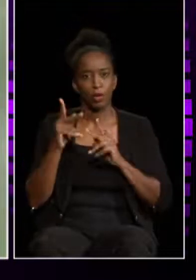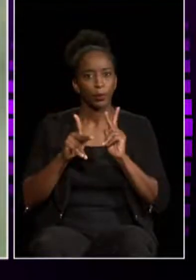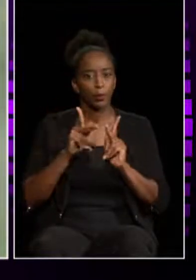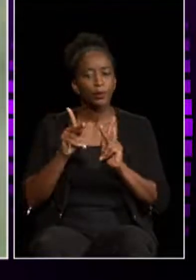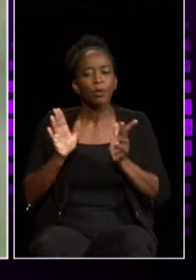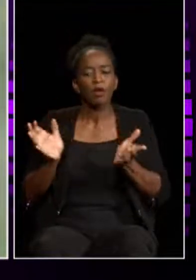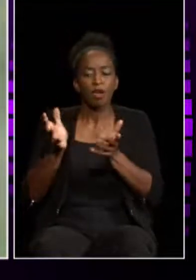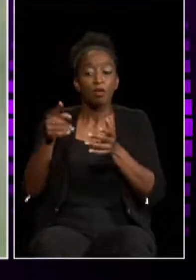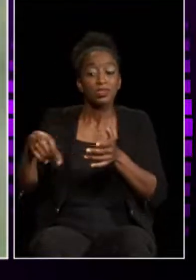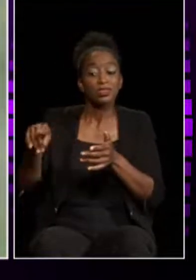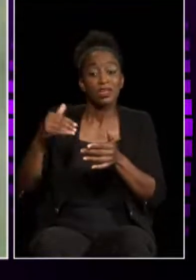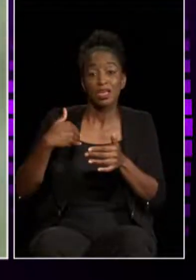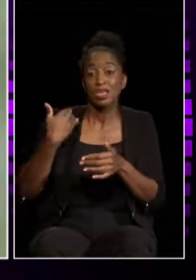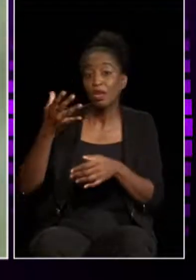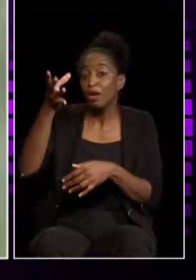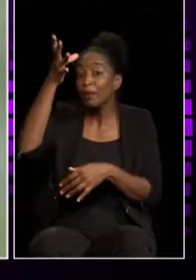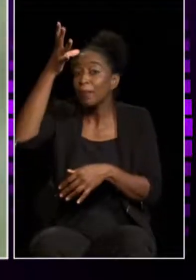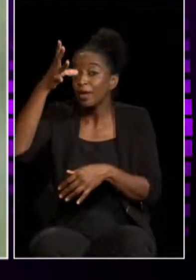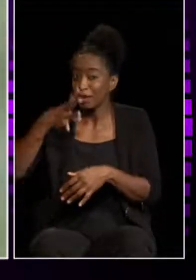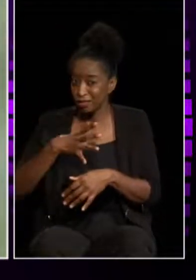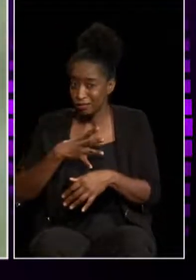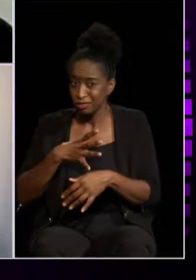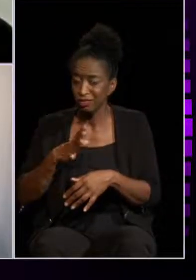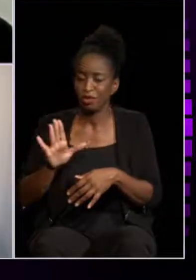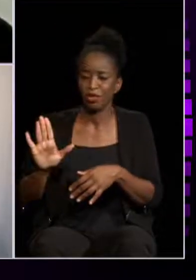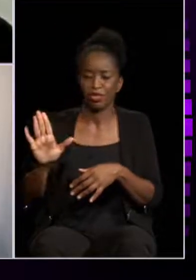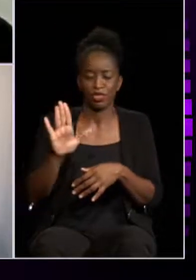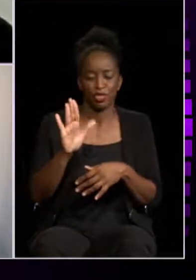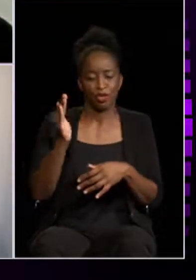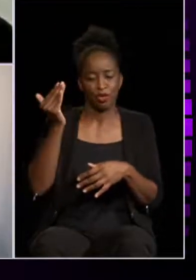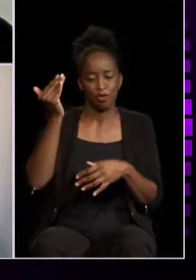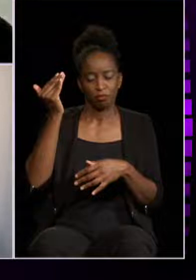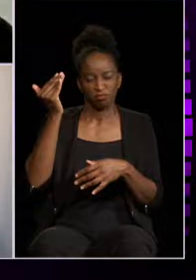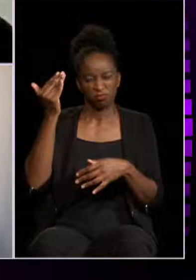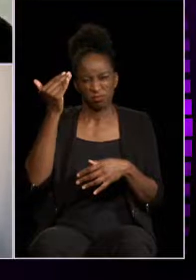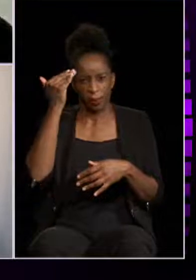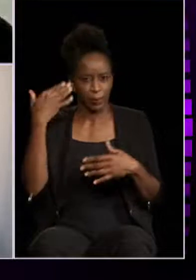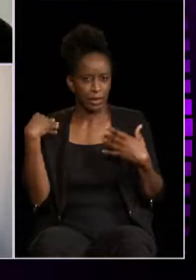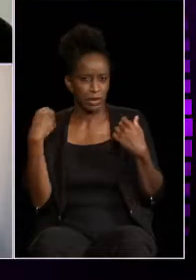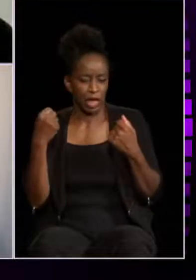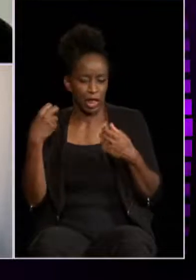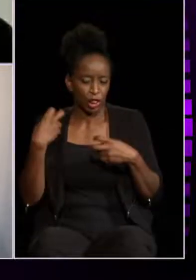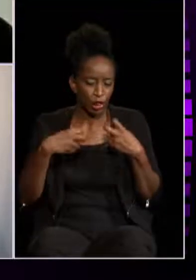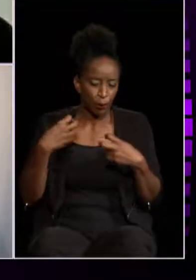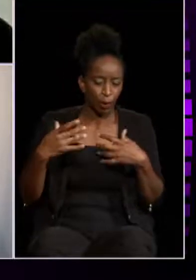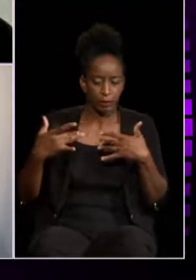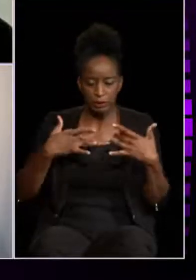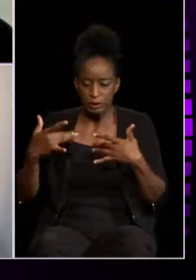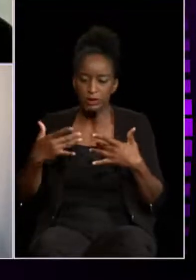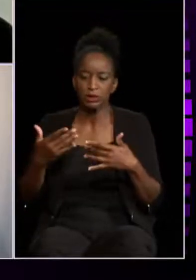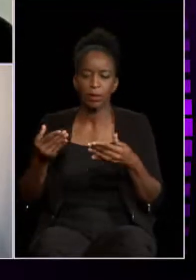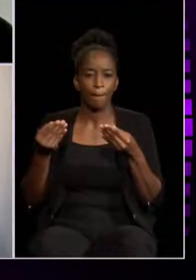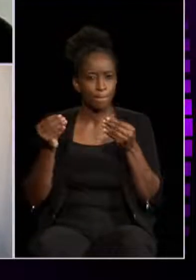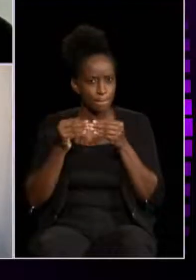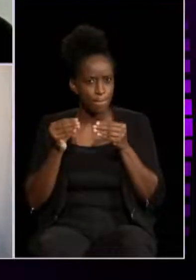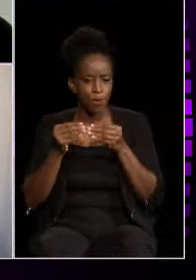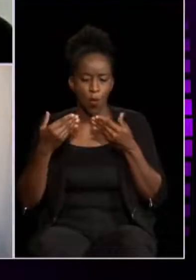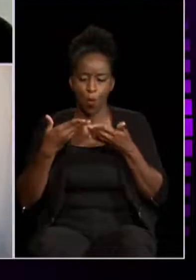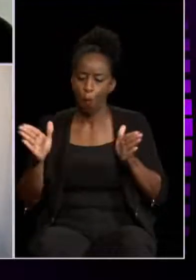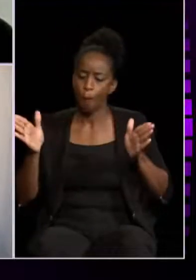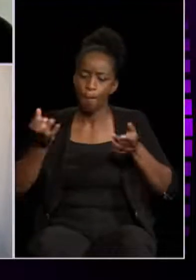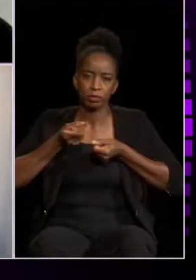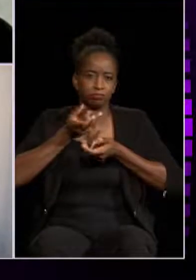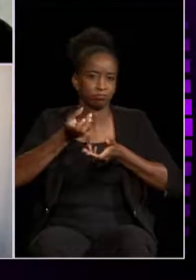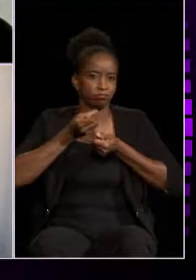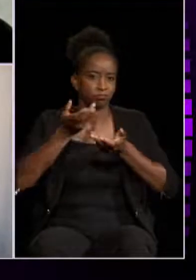more about their mental health situations and anxieties. Thank you so much, Mr. Gaskin. And I saw Catherine Strong in the comments saying that she